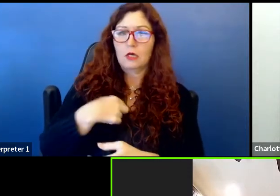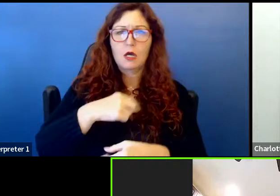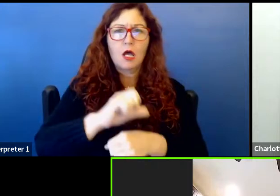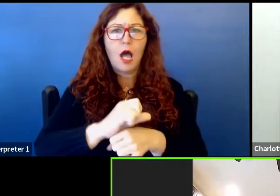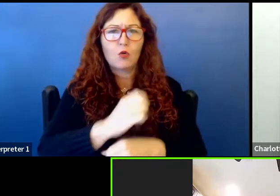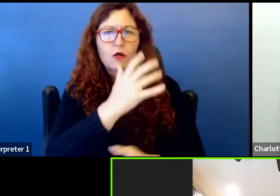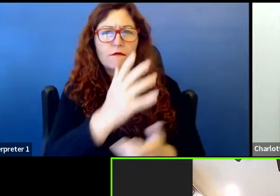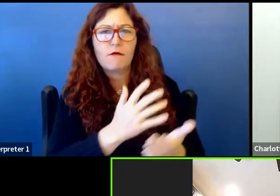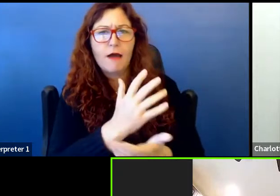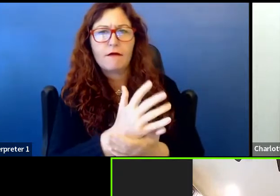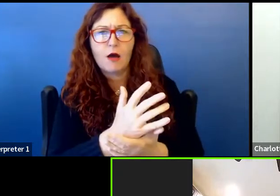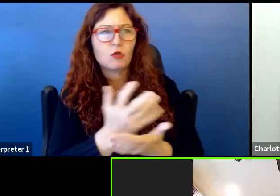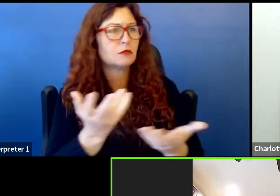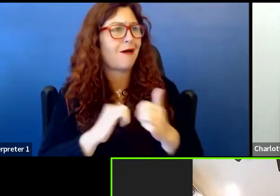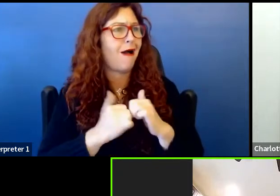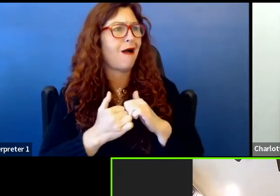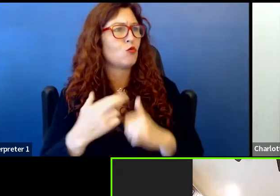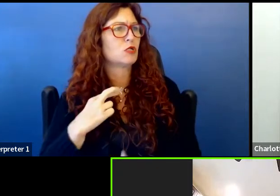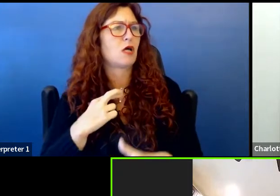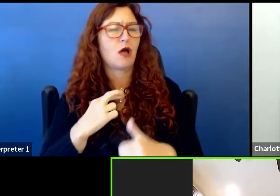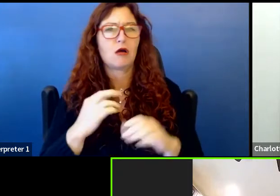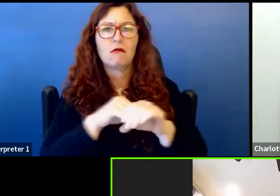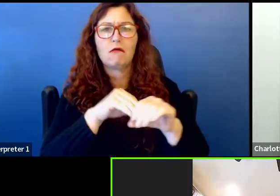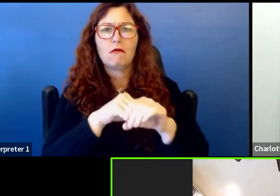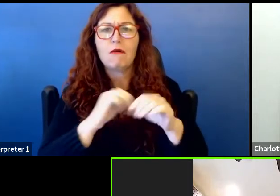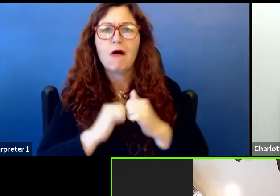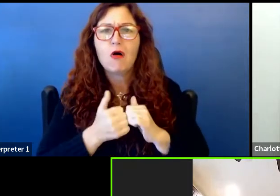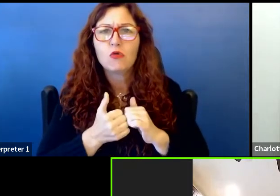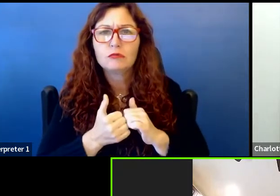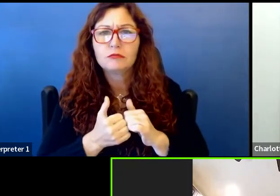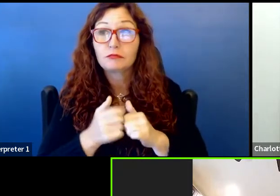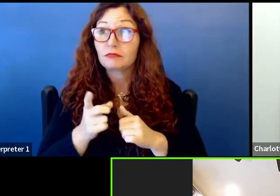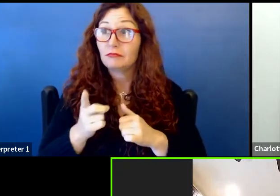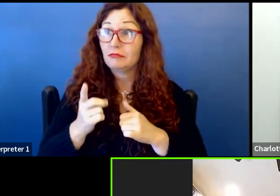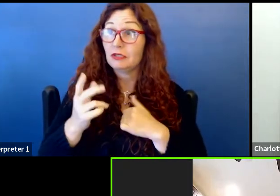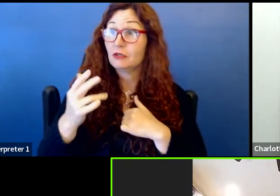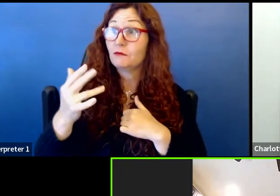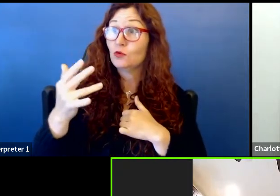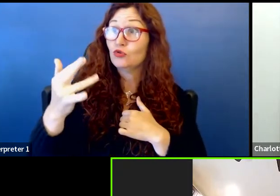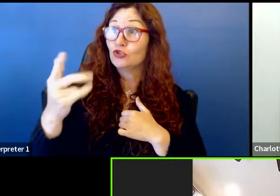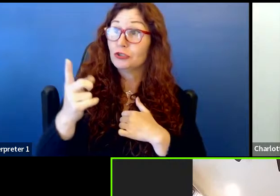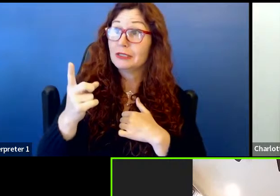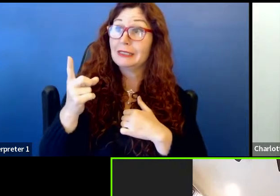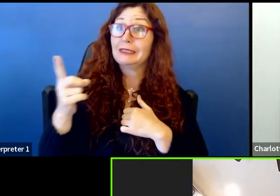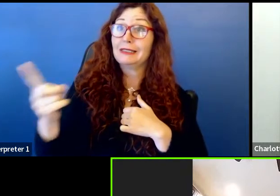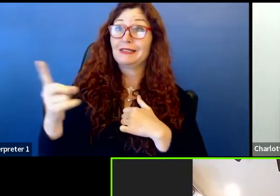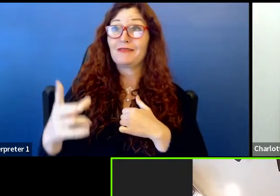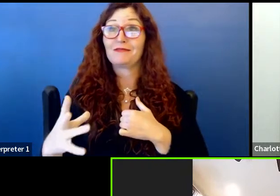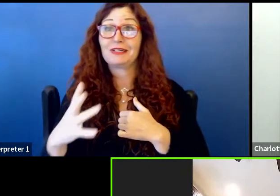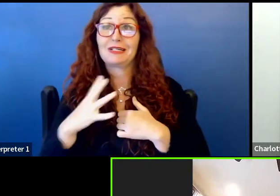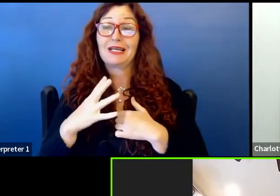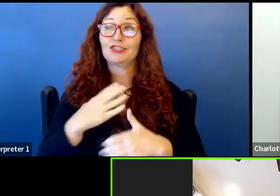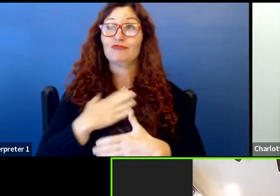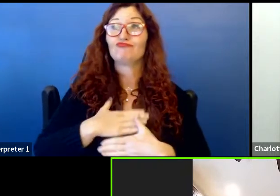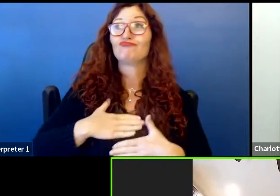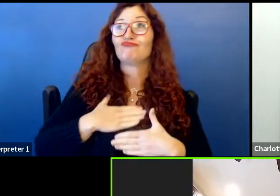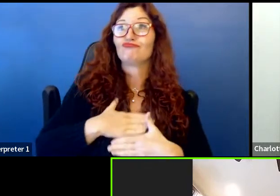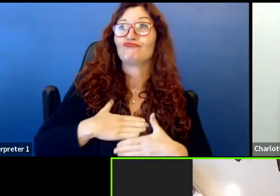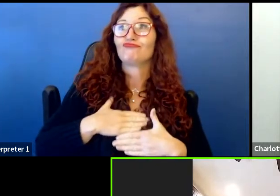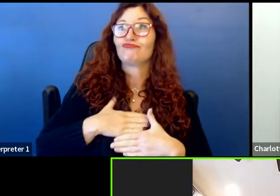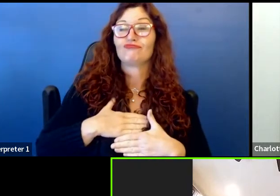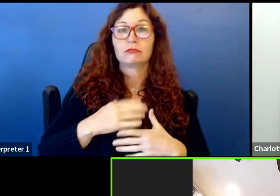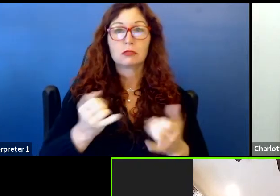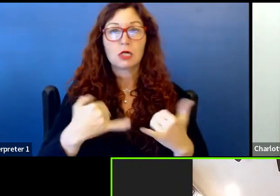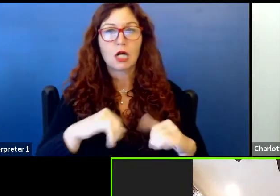because i figure in the future in the future he'll be on a beach with his children playing basketball and i'll be a walmart